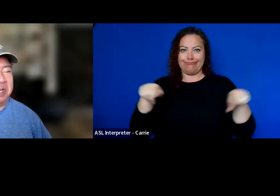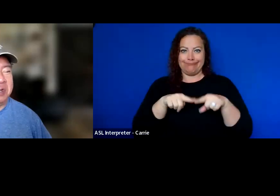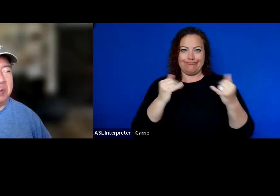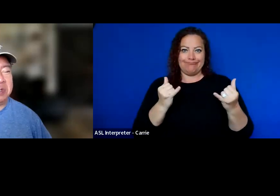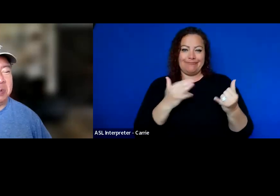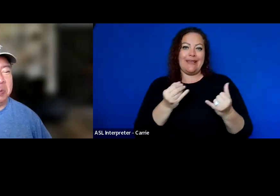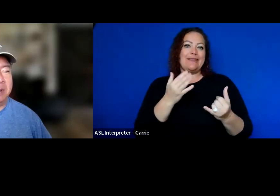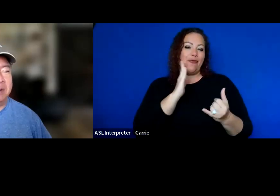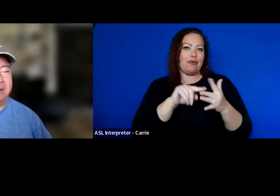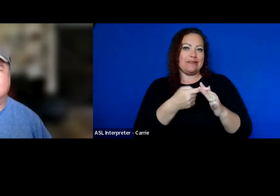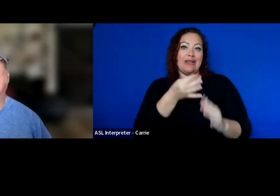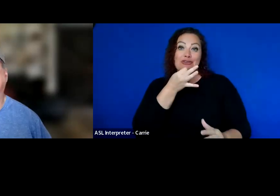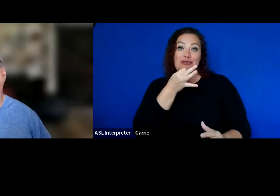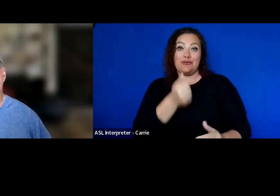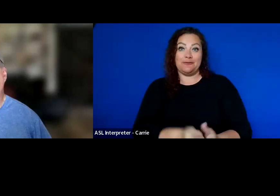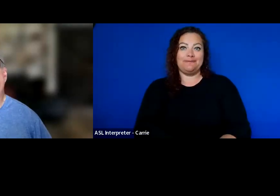we'll get going soon.